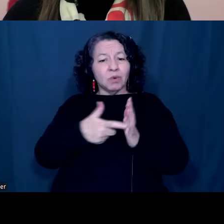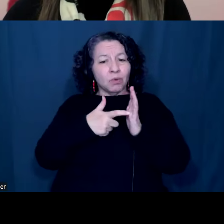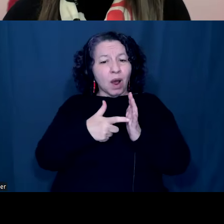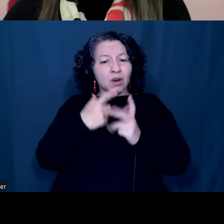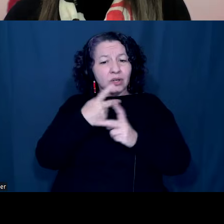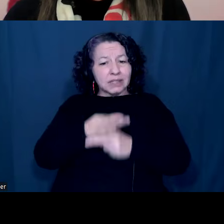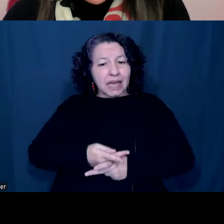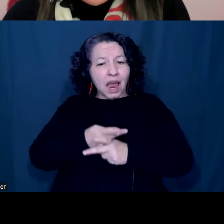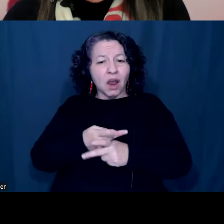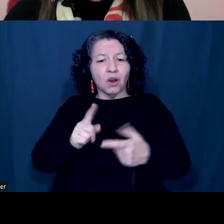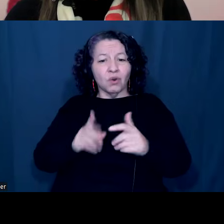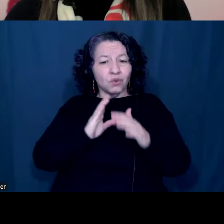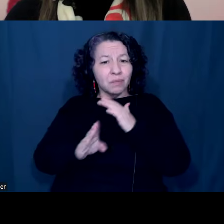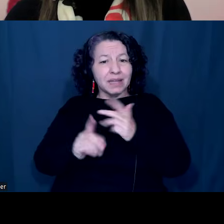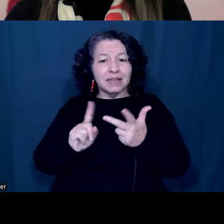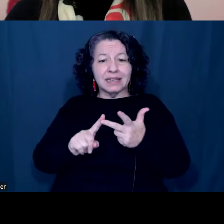humility, and listening.